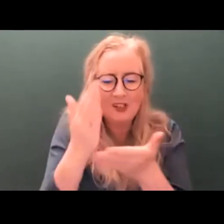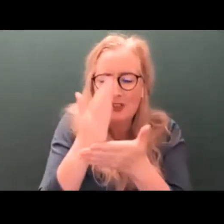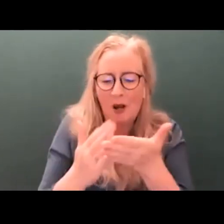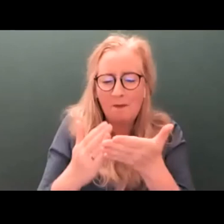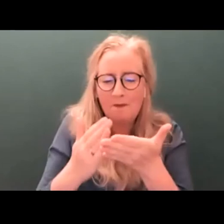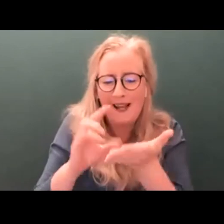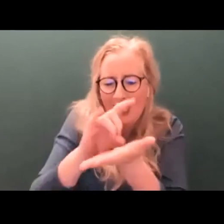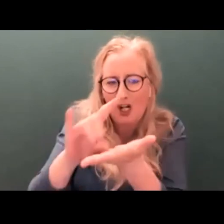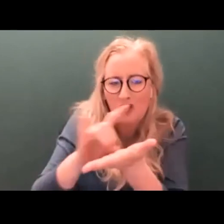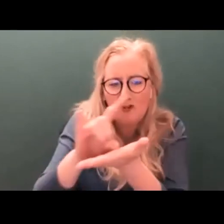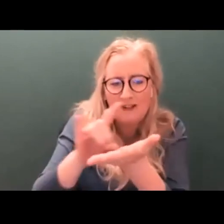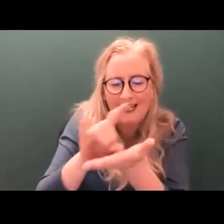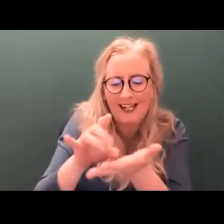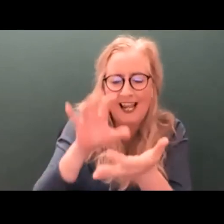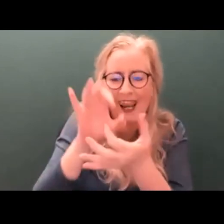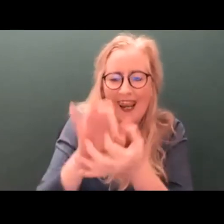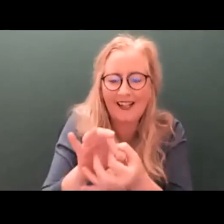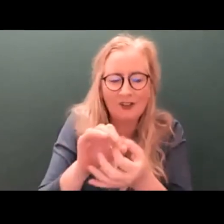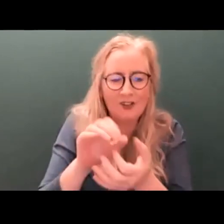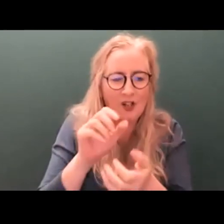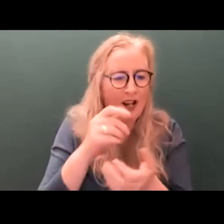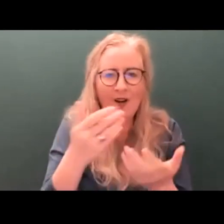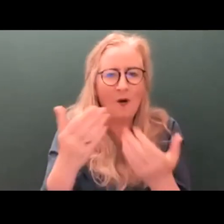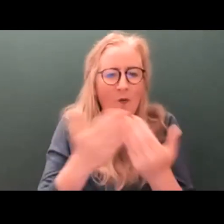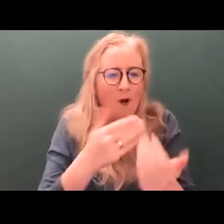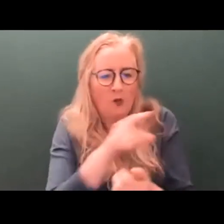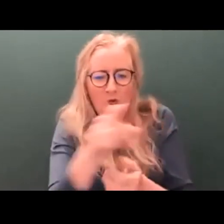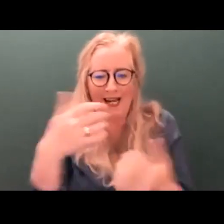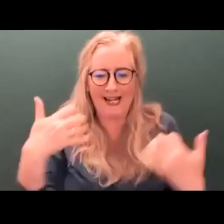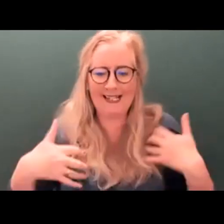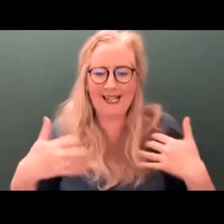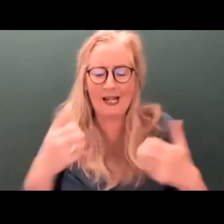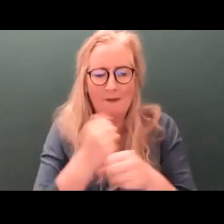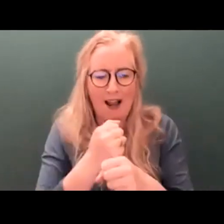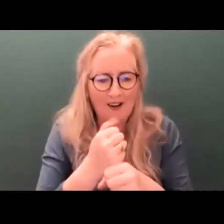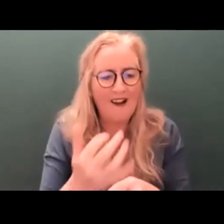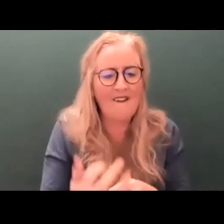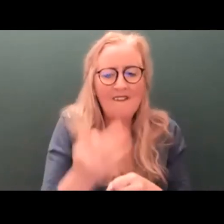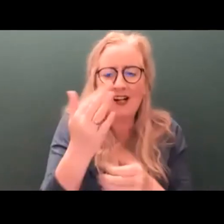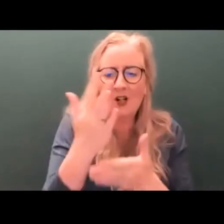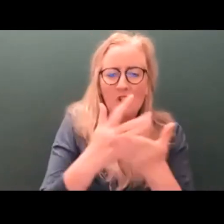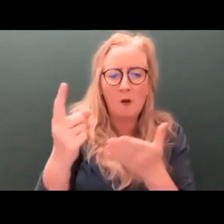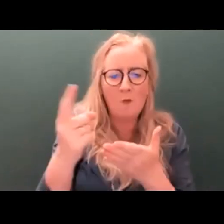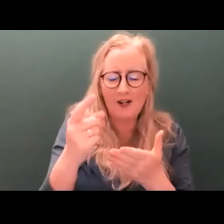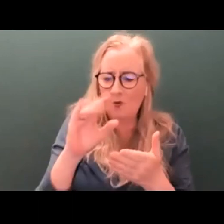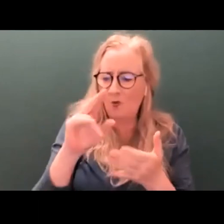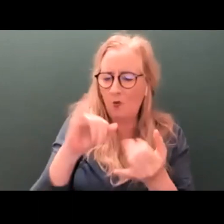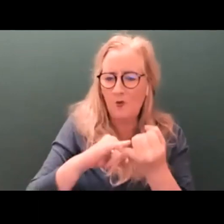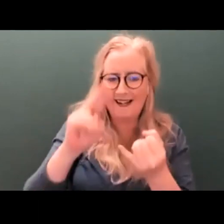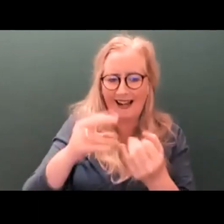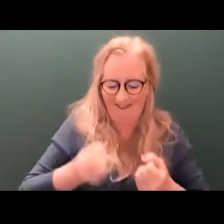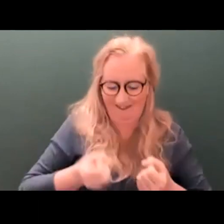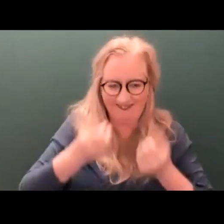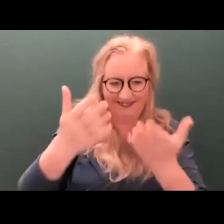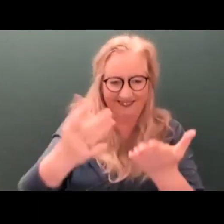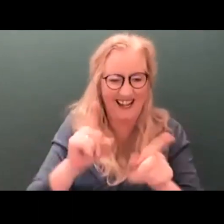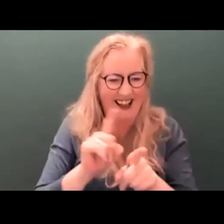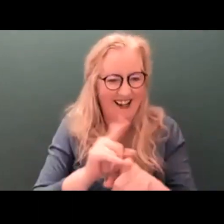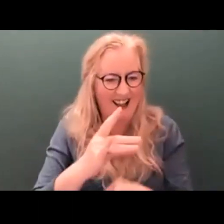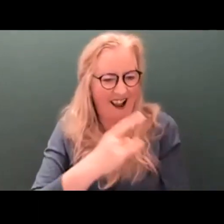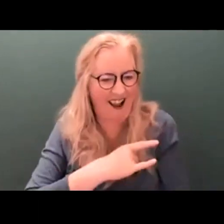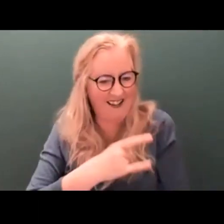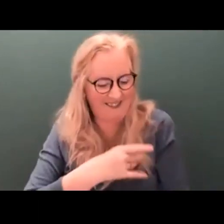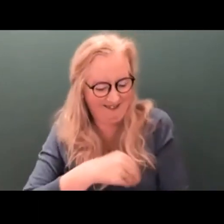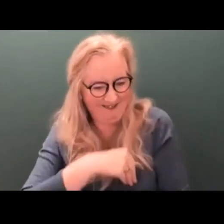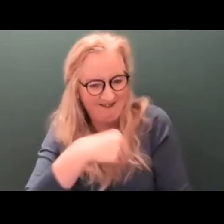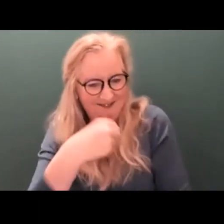around you that you're excited about, find an interpreter who will give it heart and give it things that they can